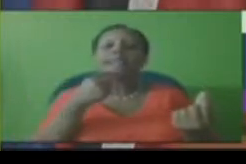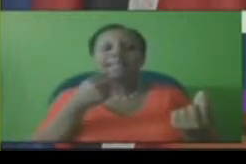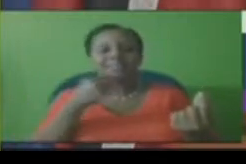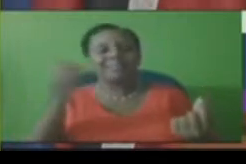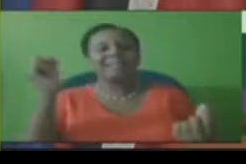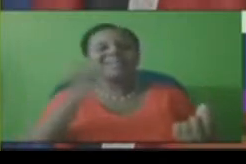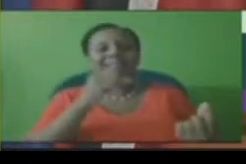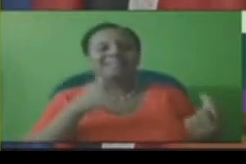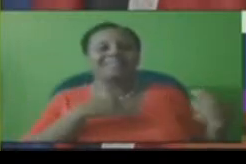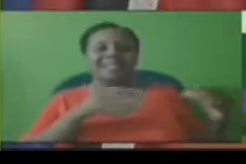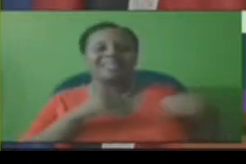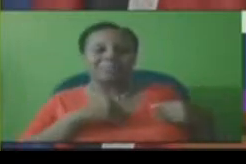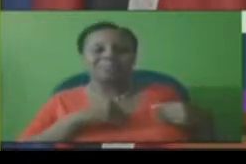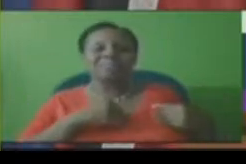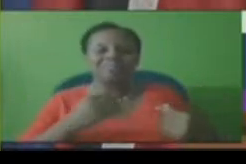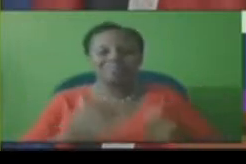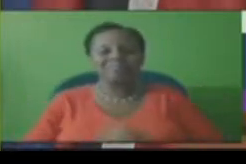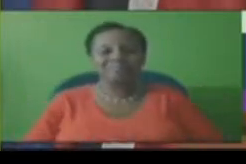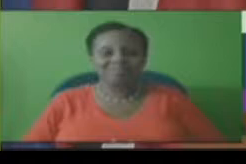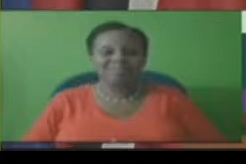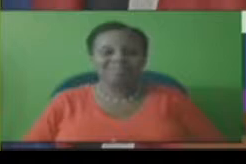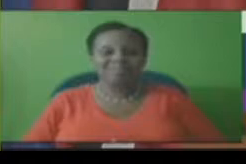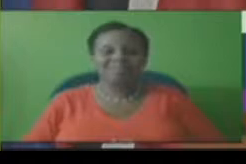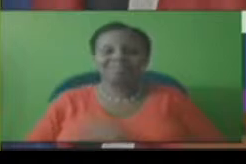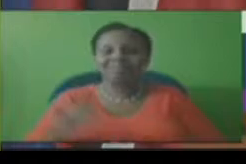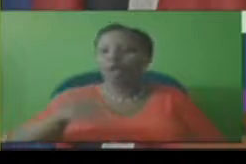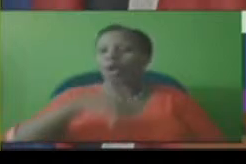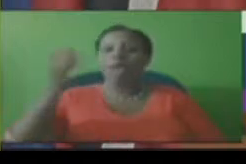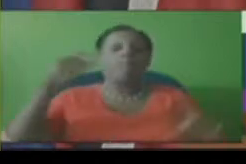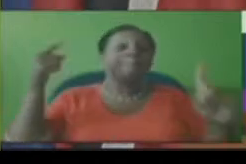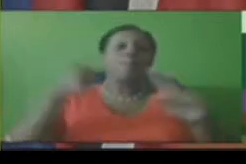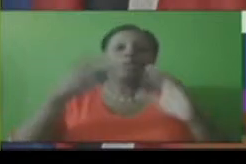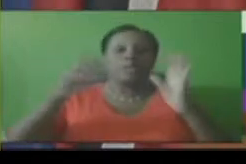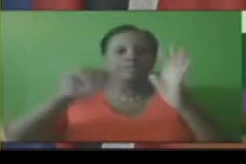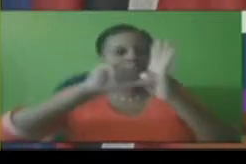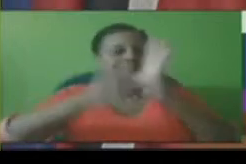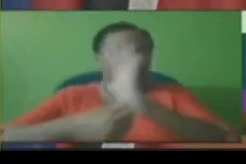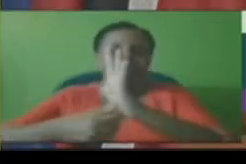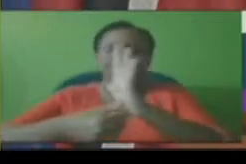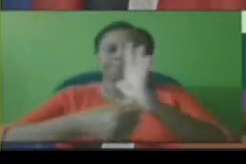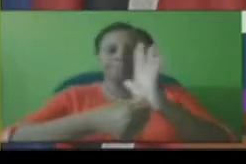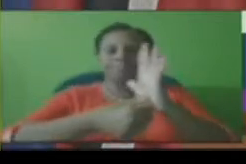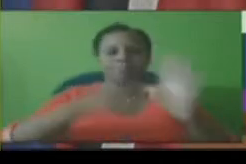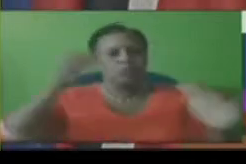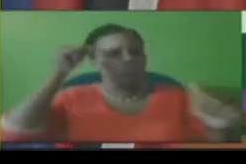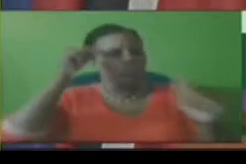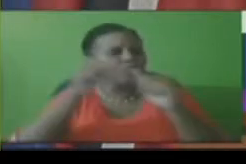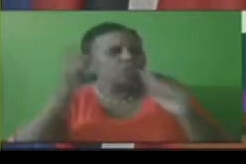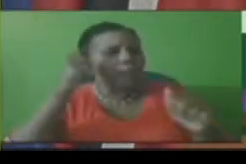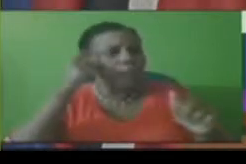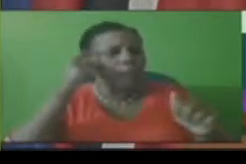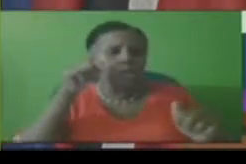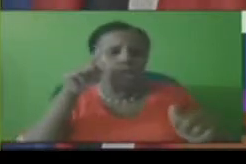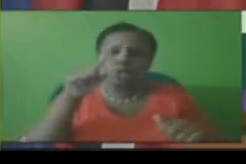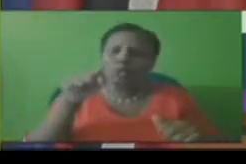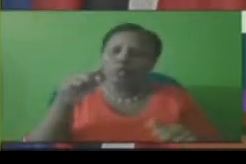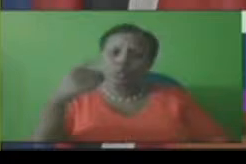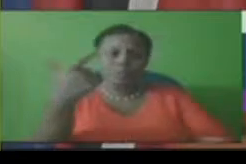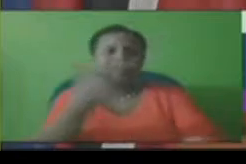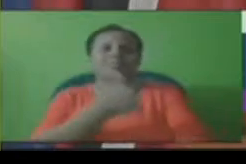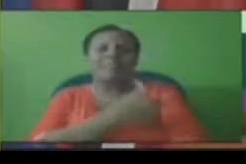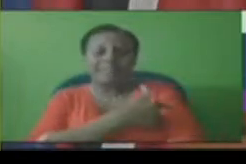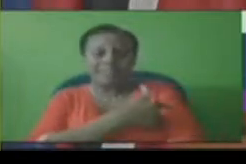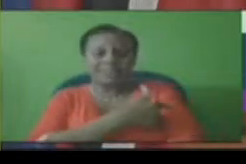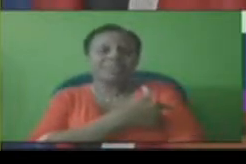remember that even while you get vaccinated, it doesn't mean that you cannot